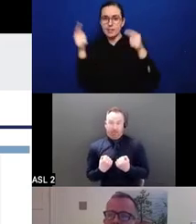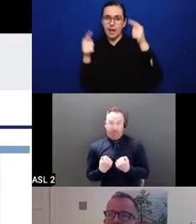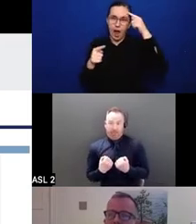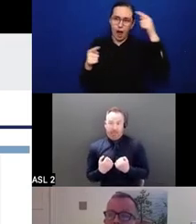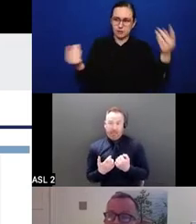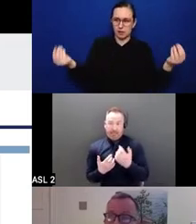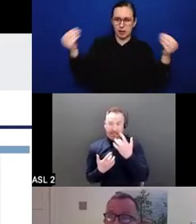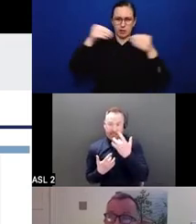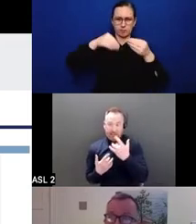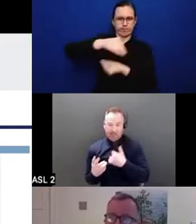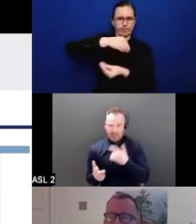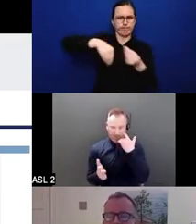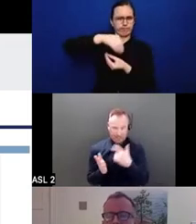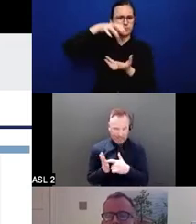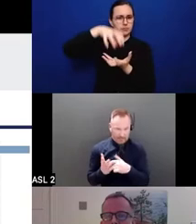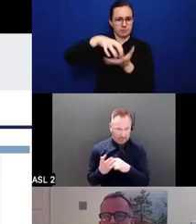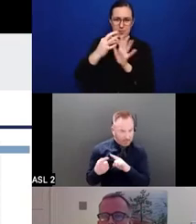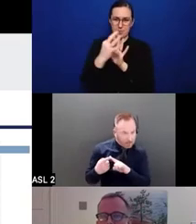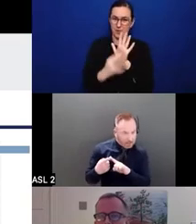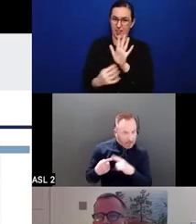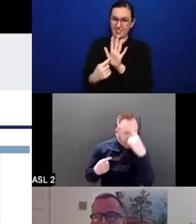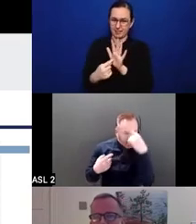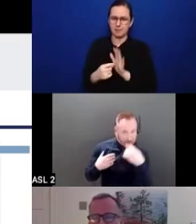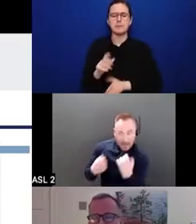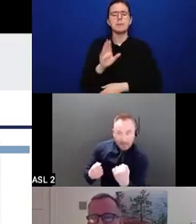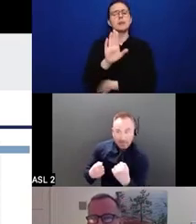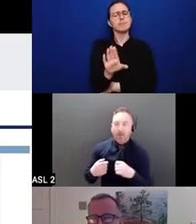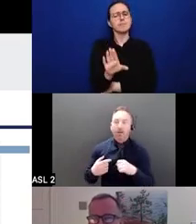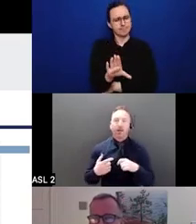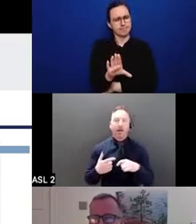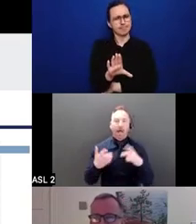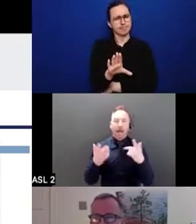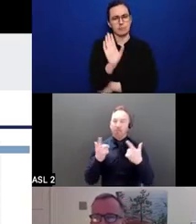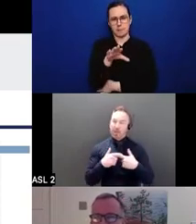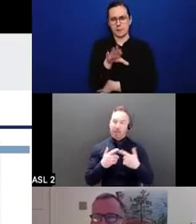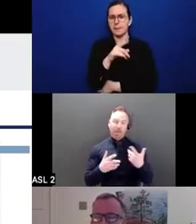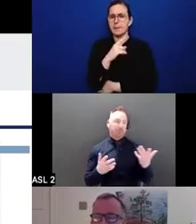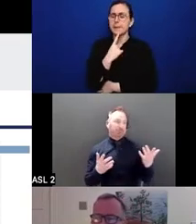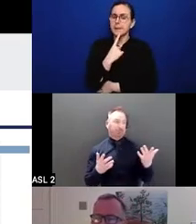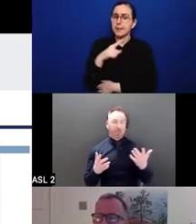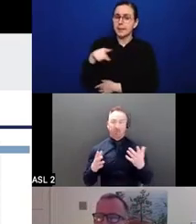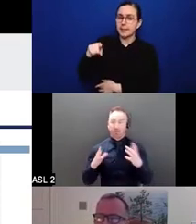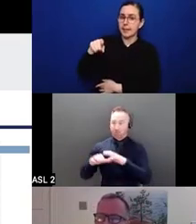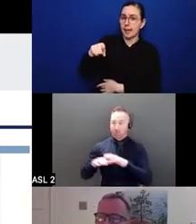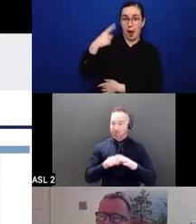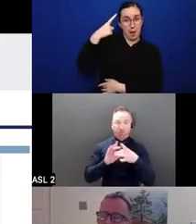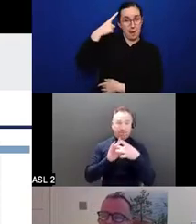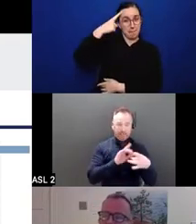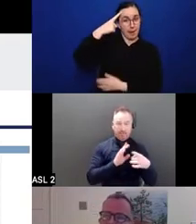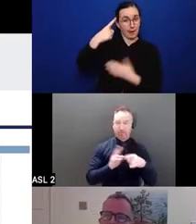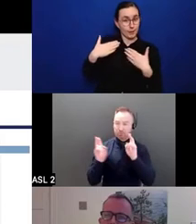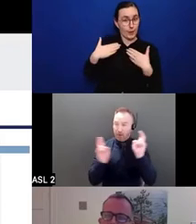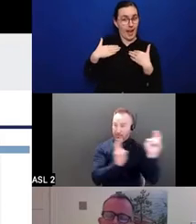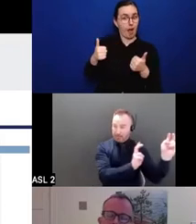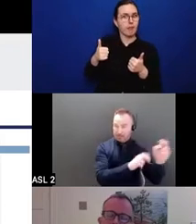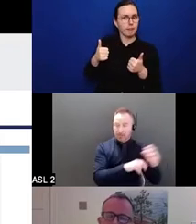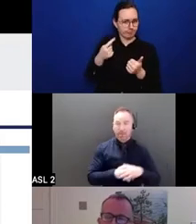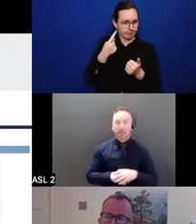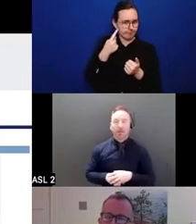here is mental health. And then when we looked at populations around topics, the population in terms